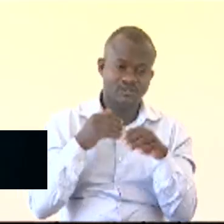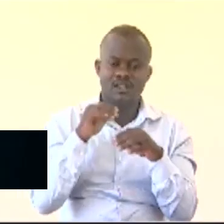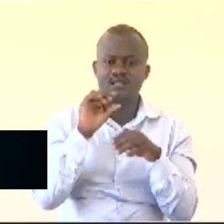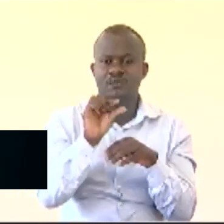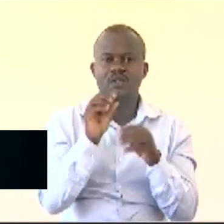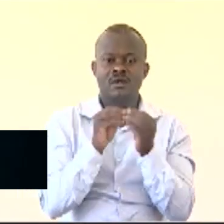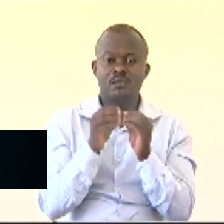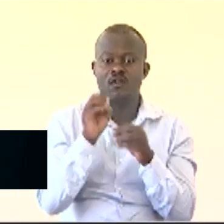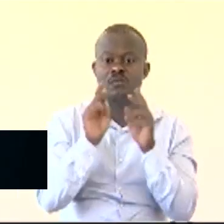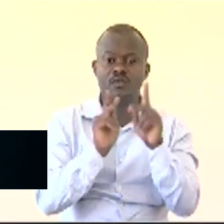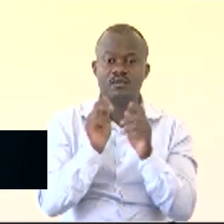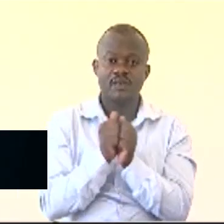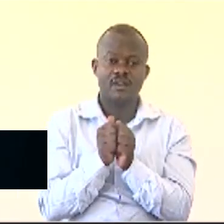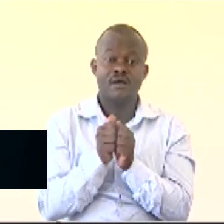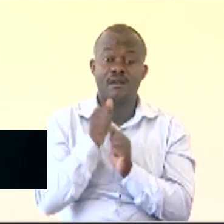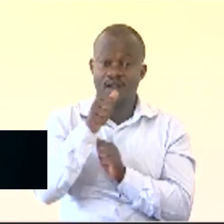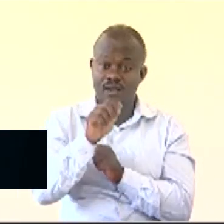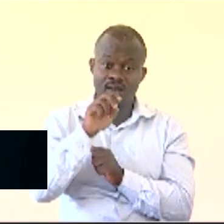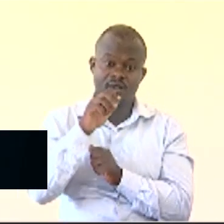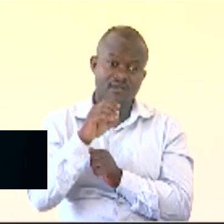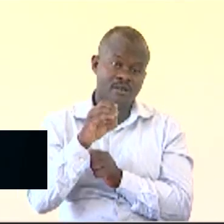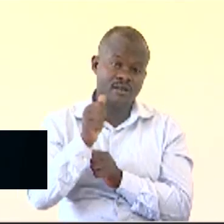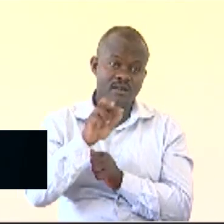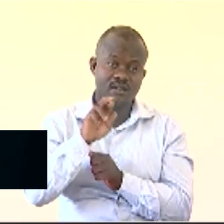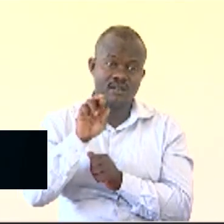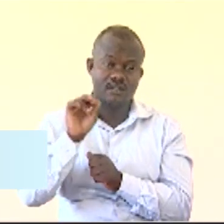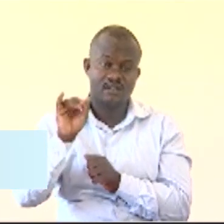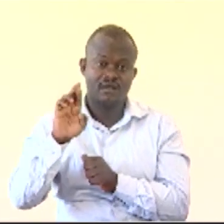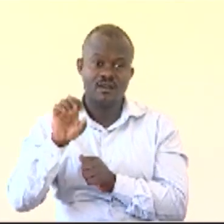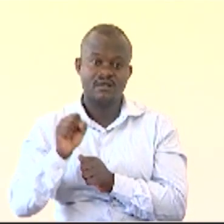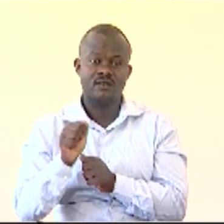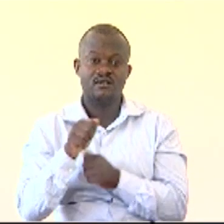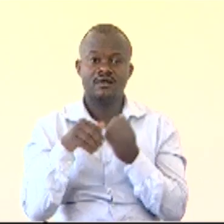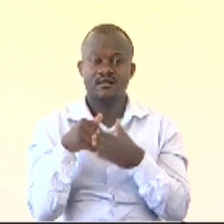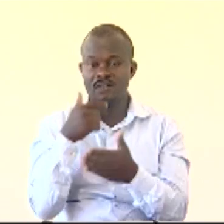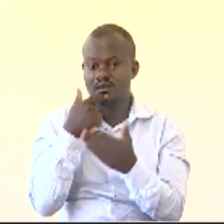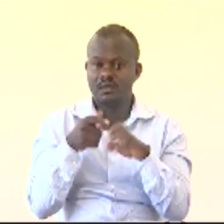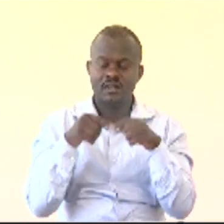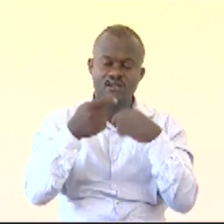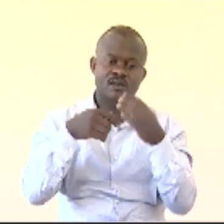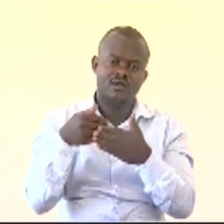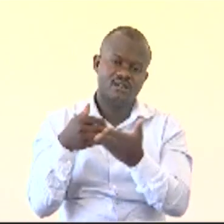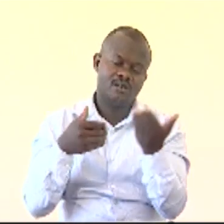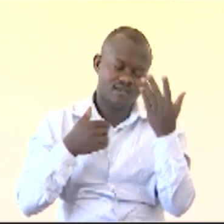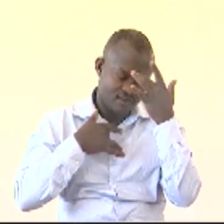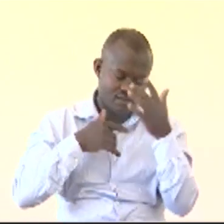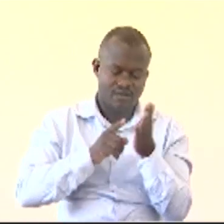of people are carriers, recover from typhoid fever, but continue to have bacteria.